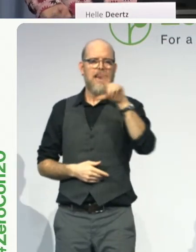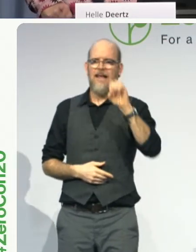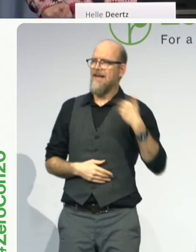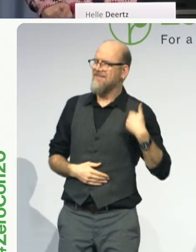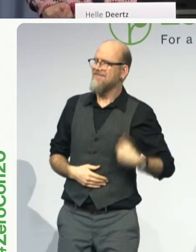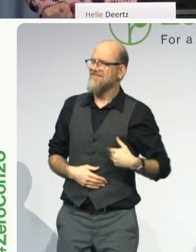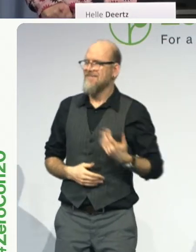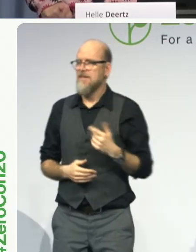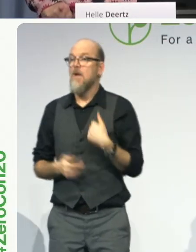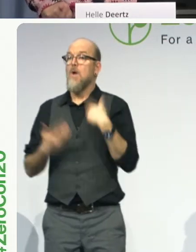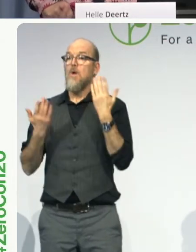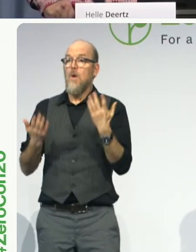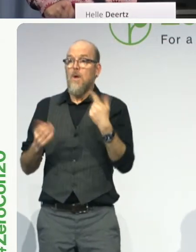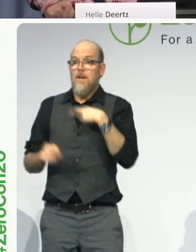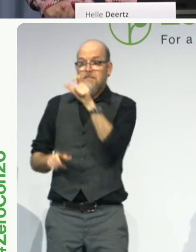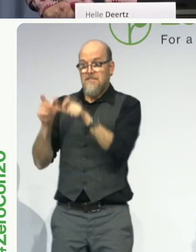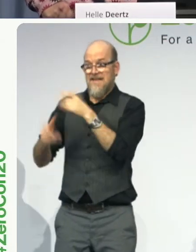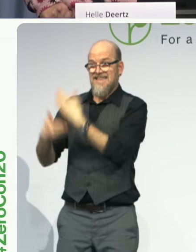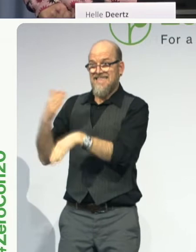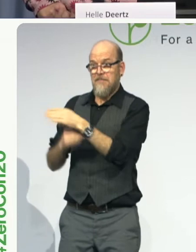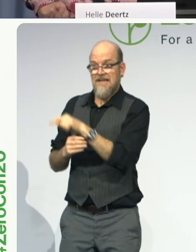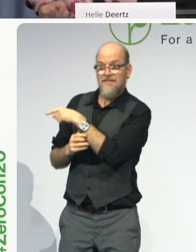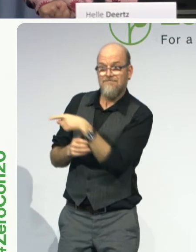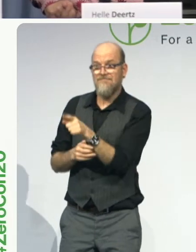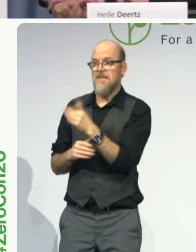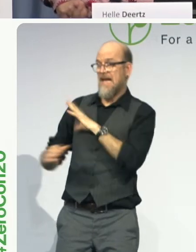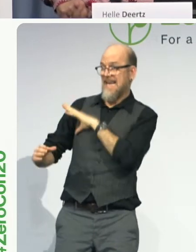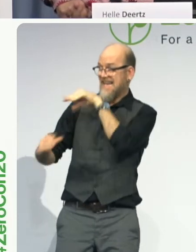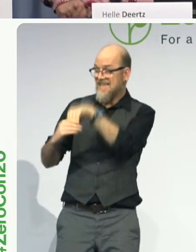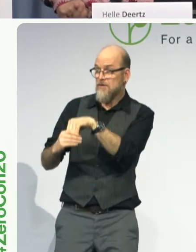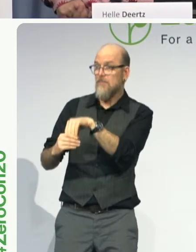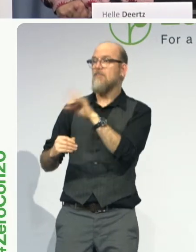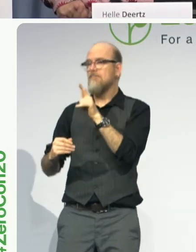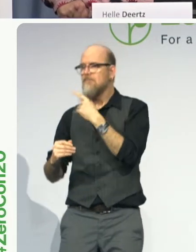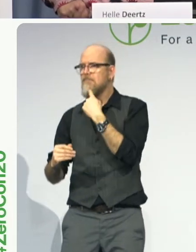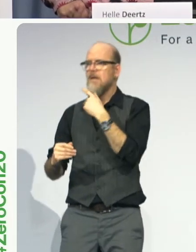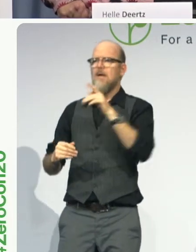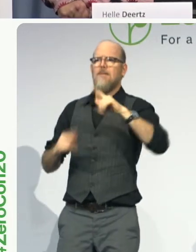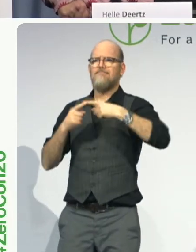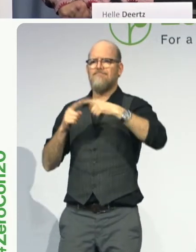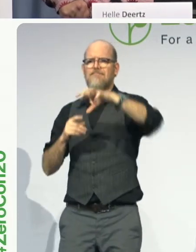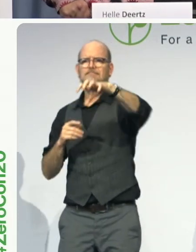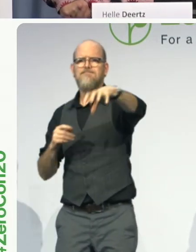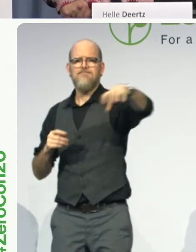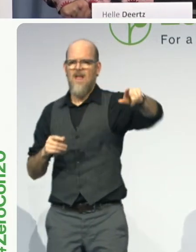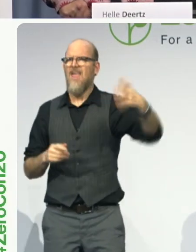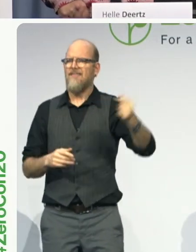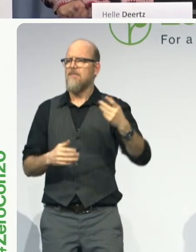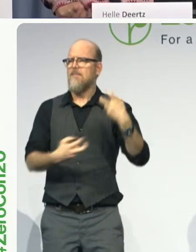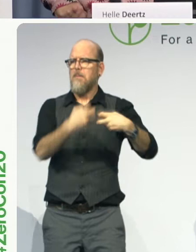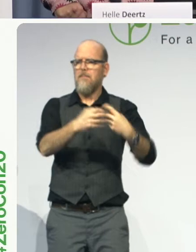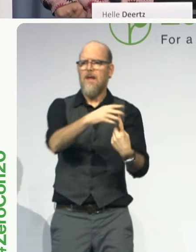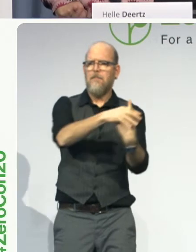inclusion of persons with disabilities is a cross-cutting issue of German development cooperation and, of course, of our federal